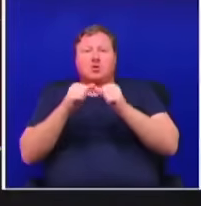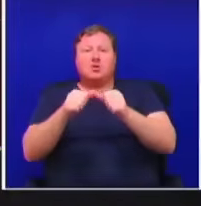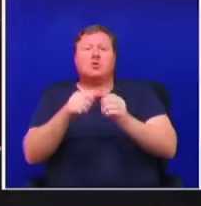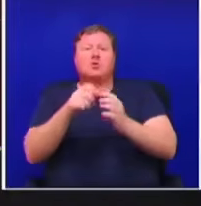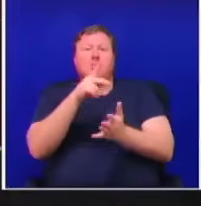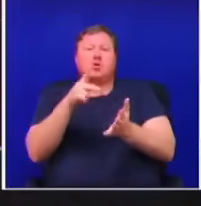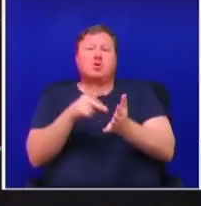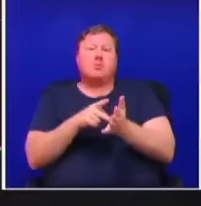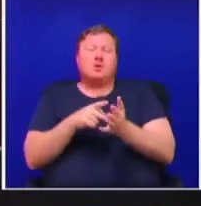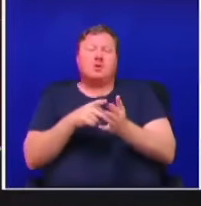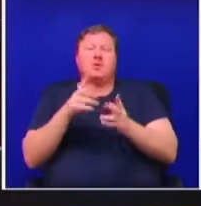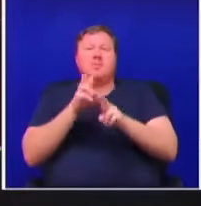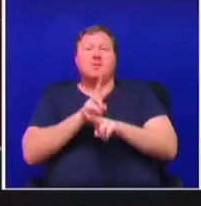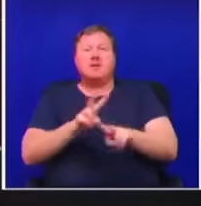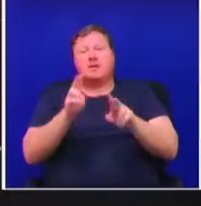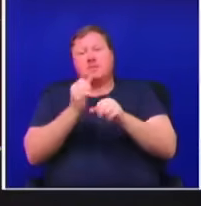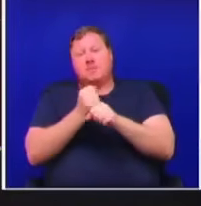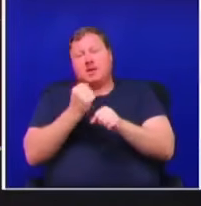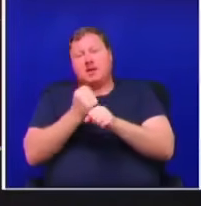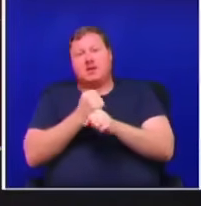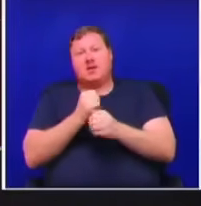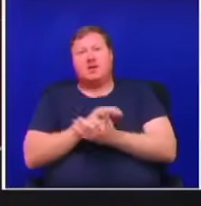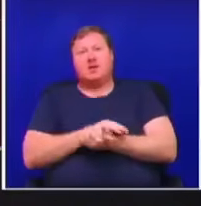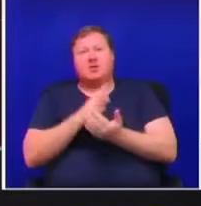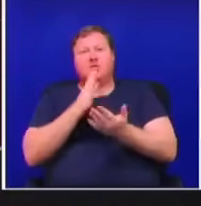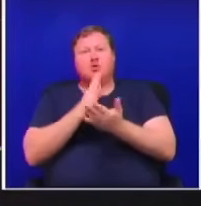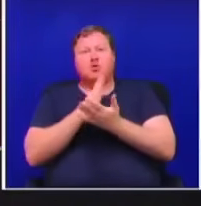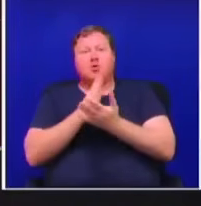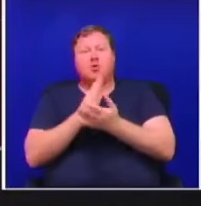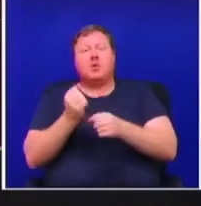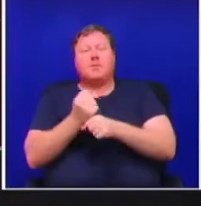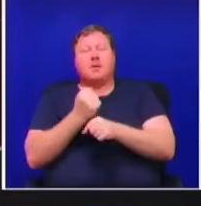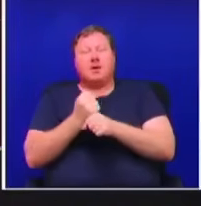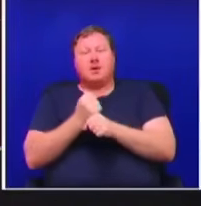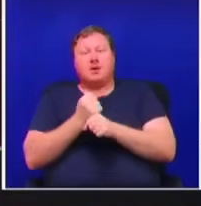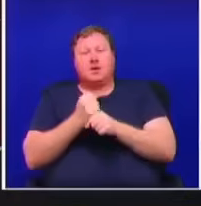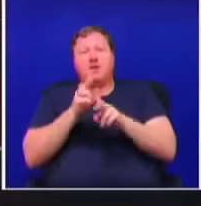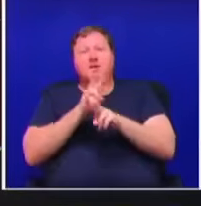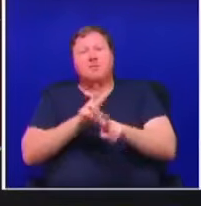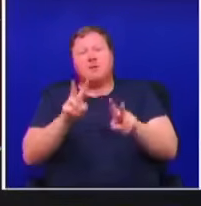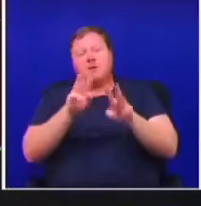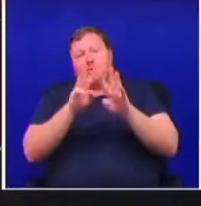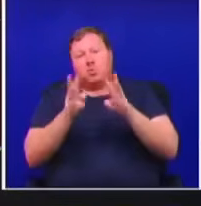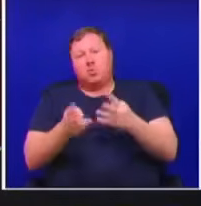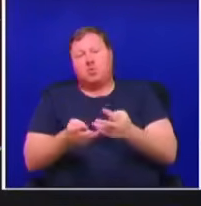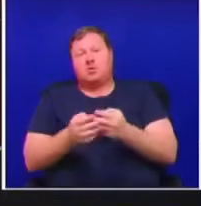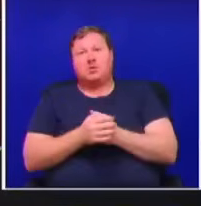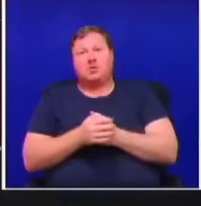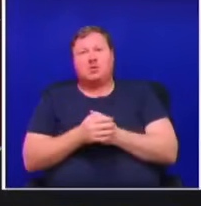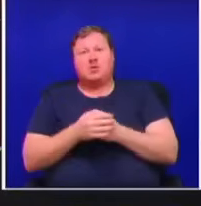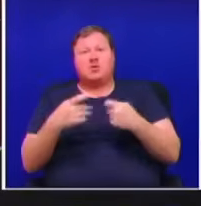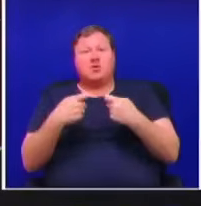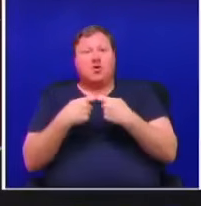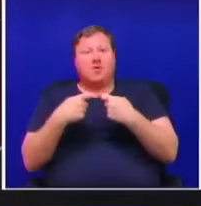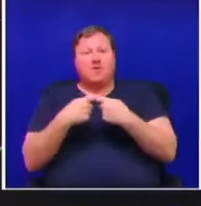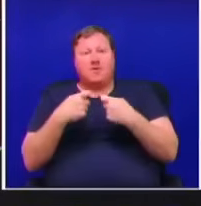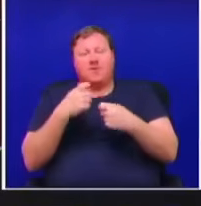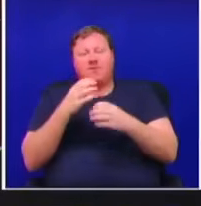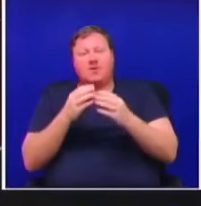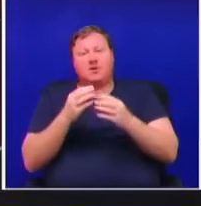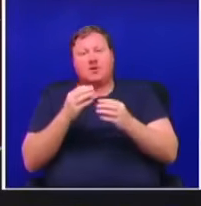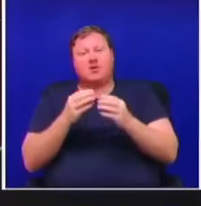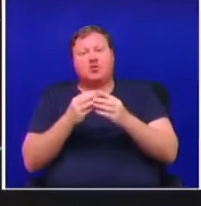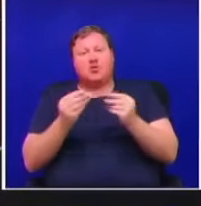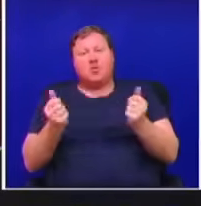to make peace, to make sure that there is peace in the world and all conflicts are resolved peacefully. So